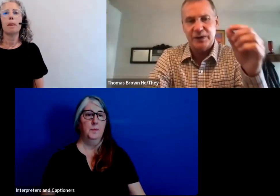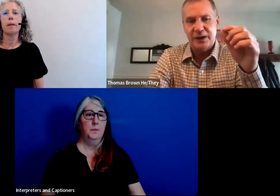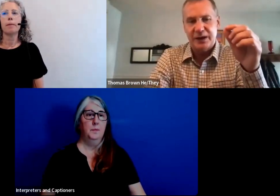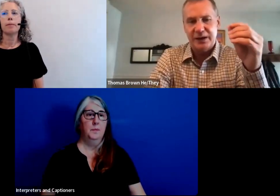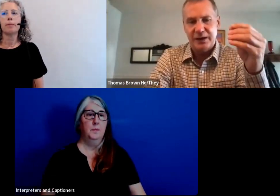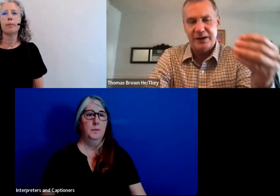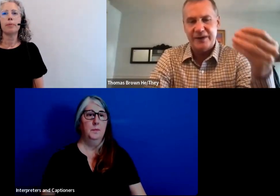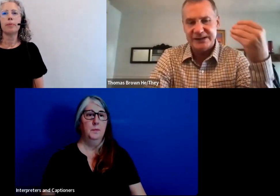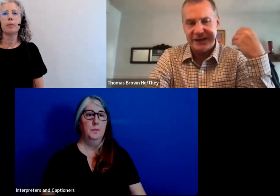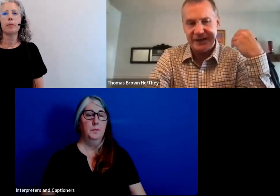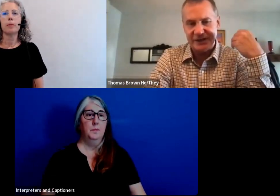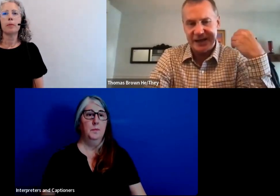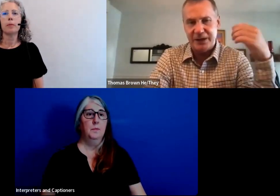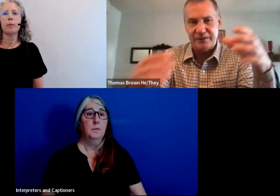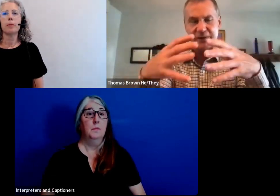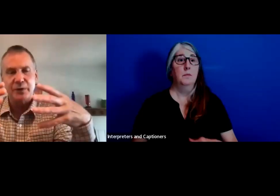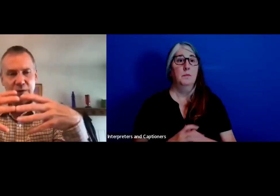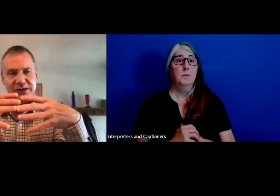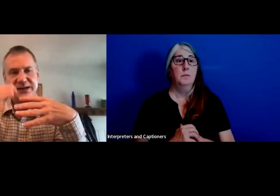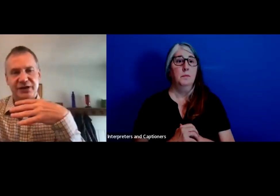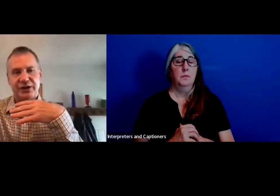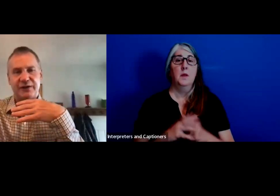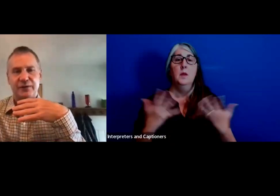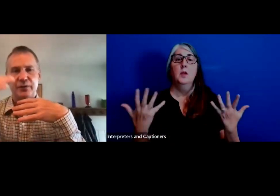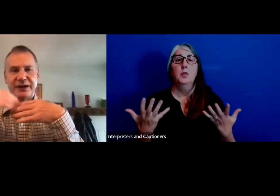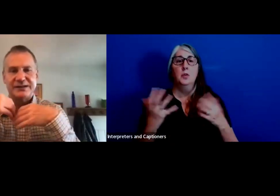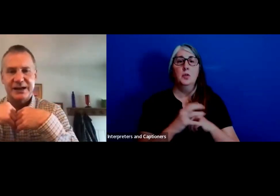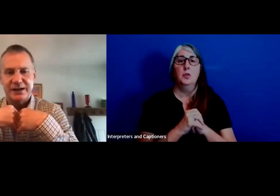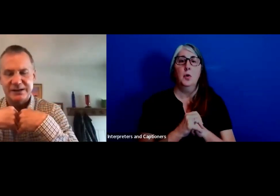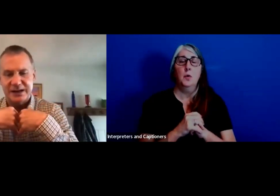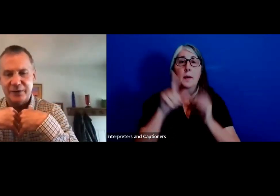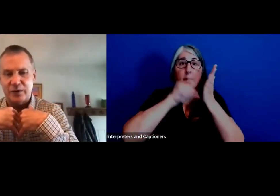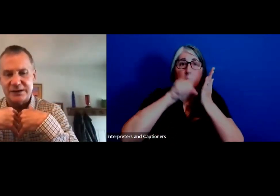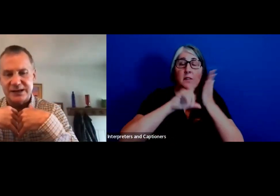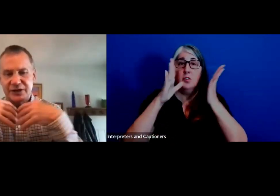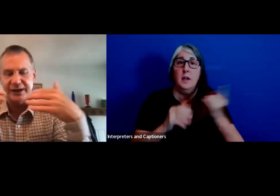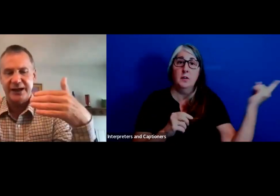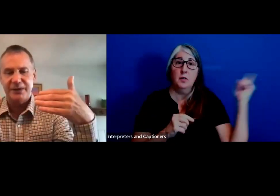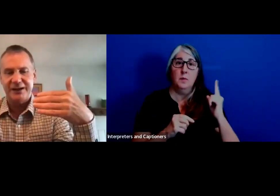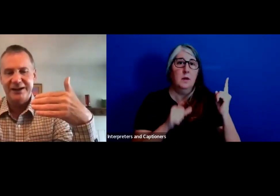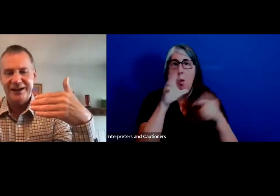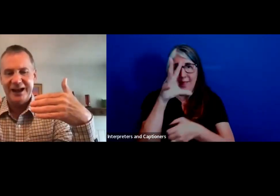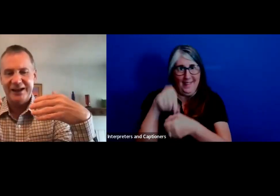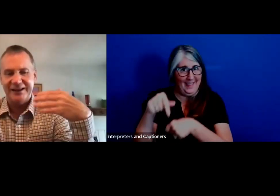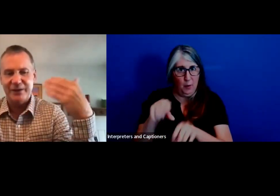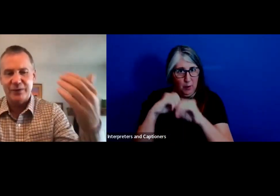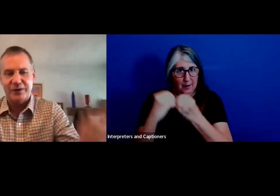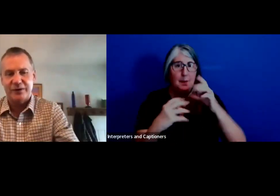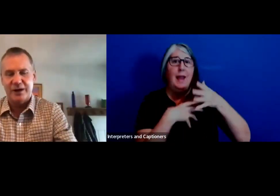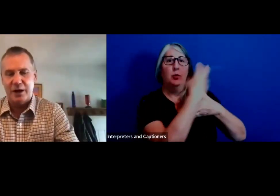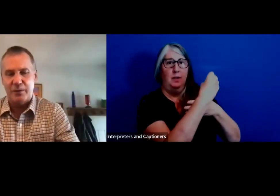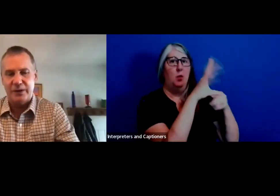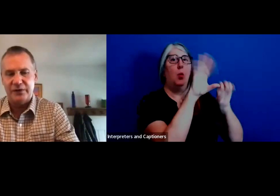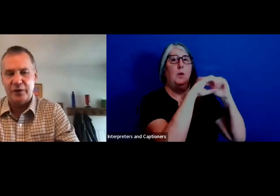So investigators came in from the organization, not from outside of the organization. They came in and they